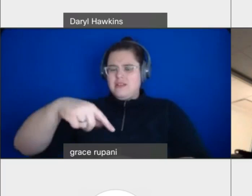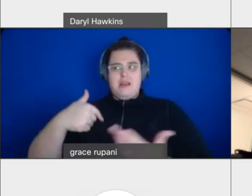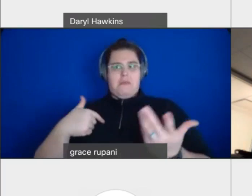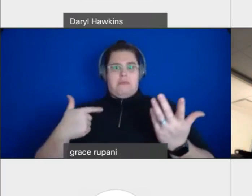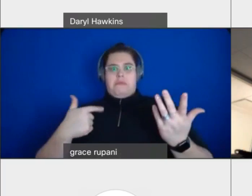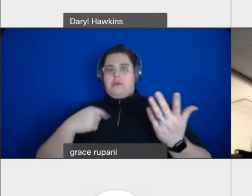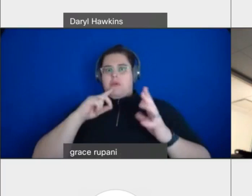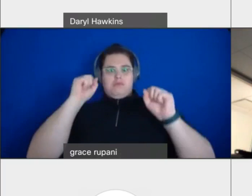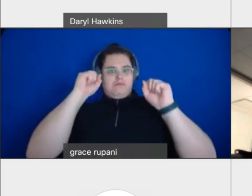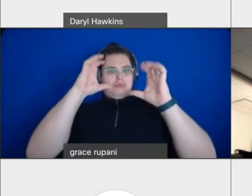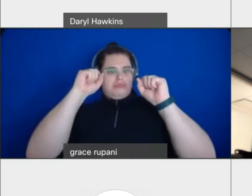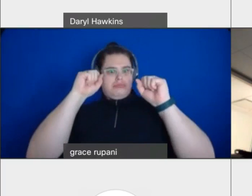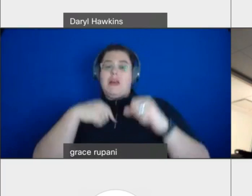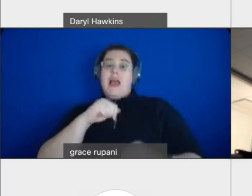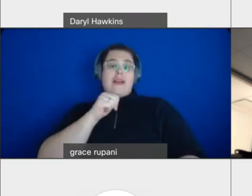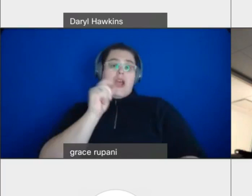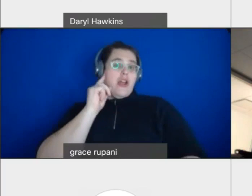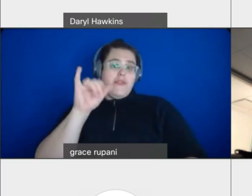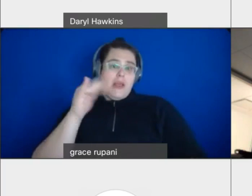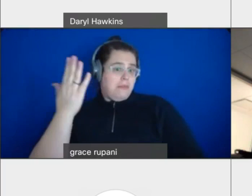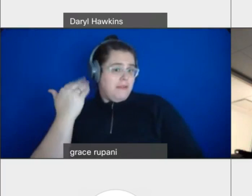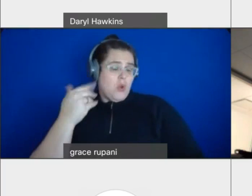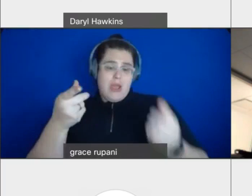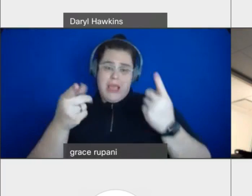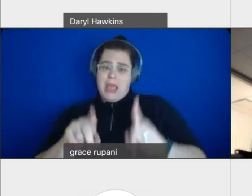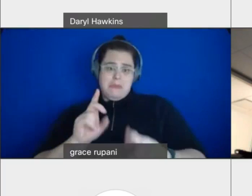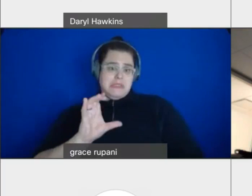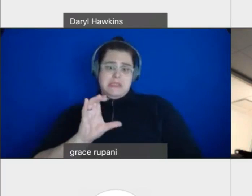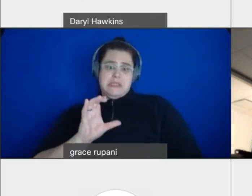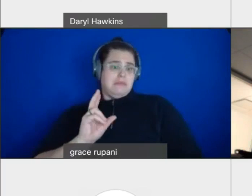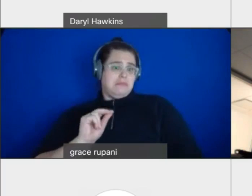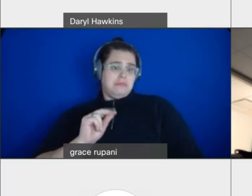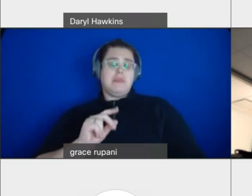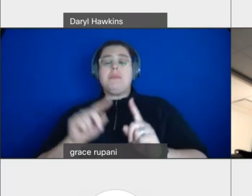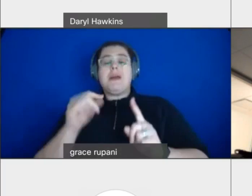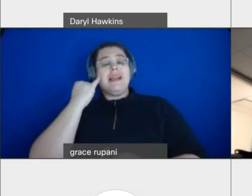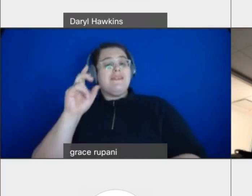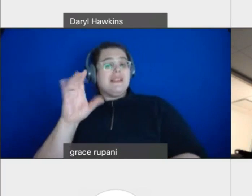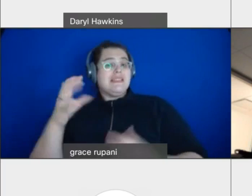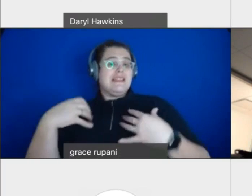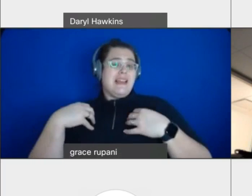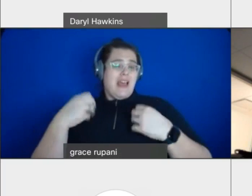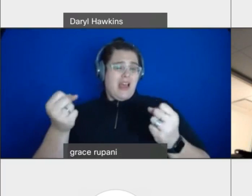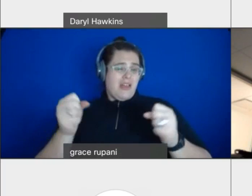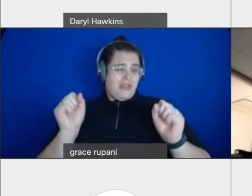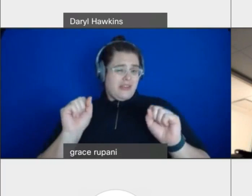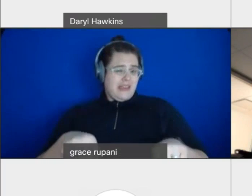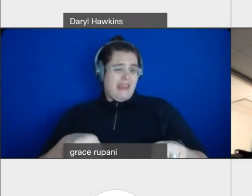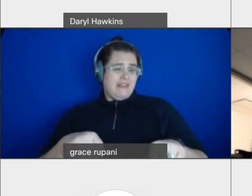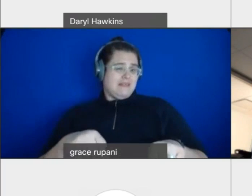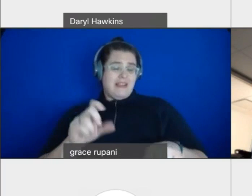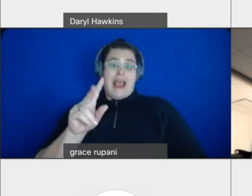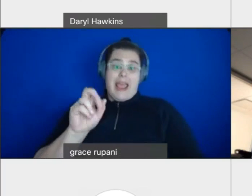the District of Columbia. And if DC Health is able to ever have